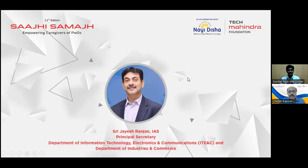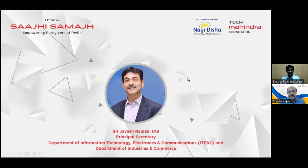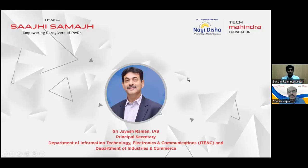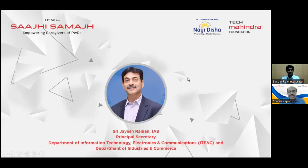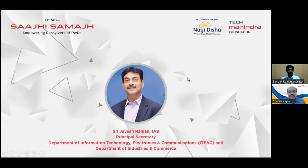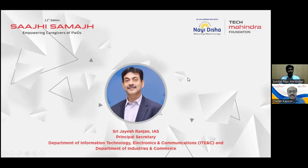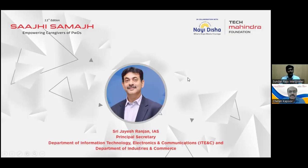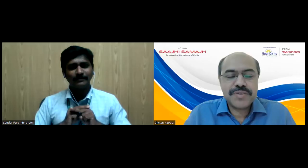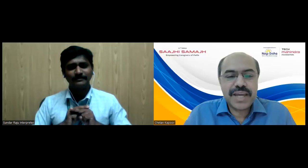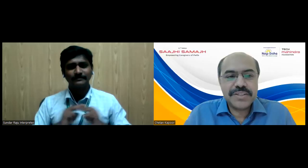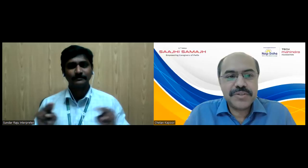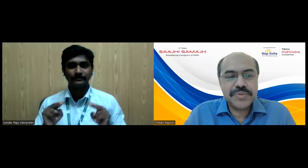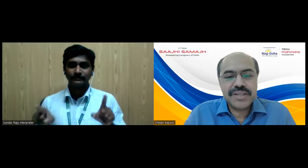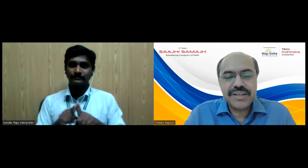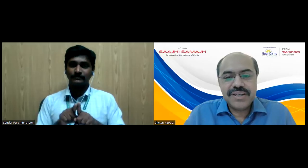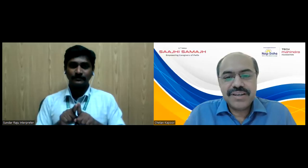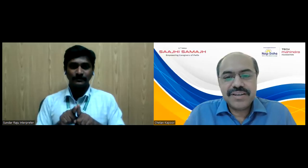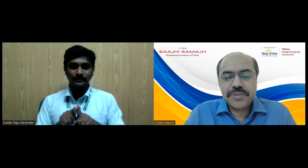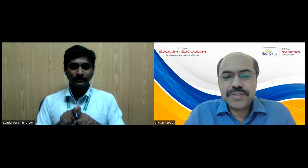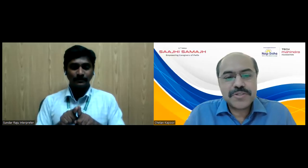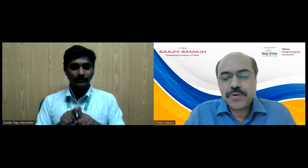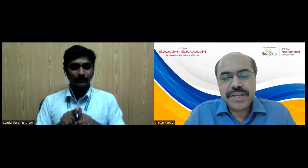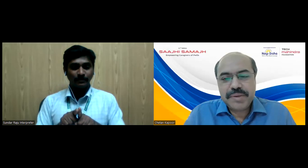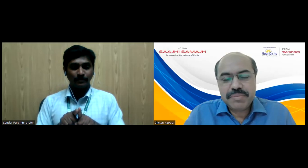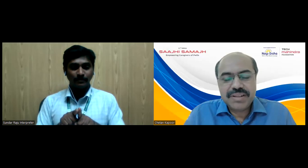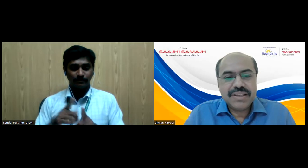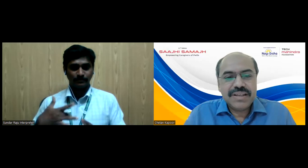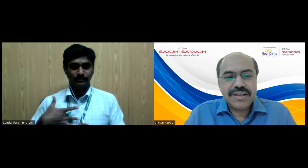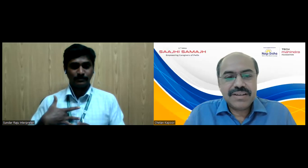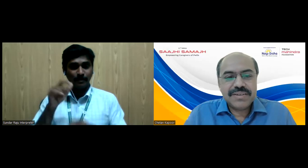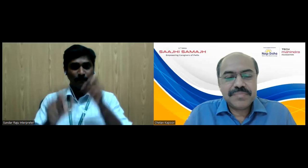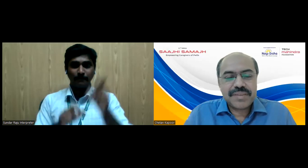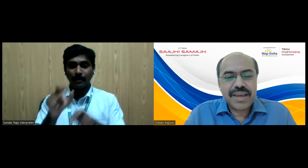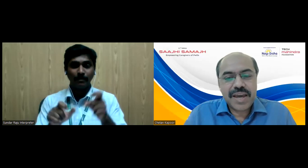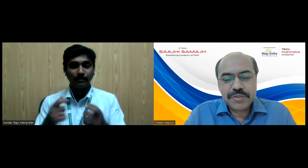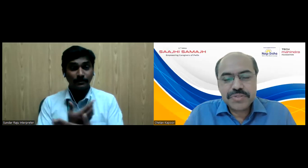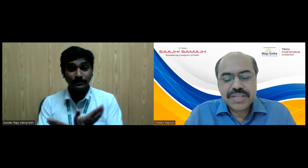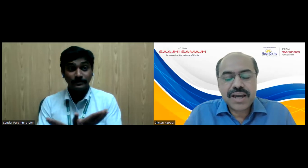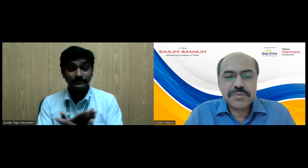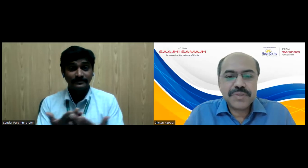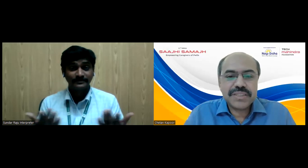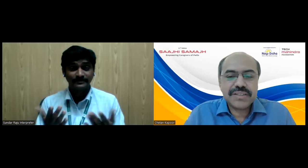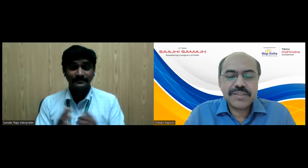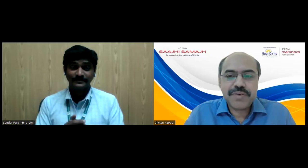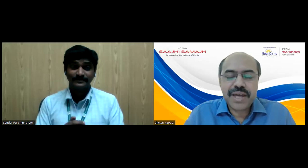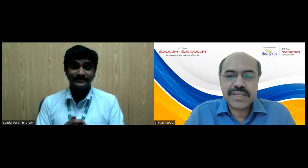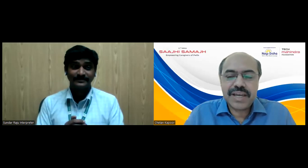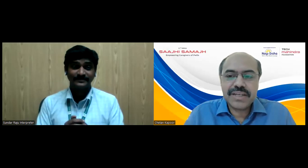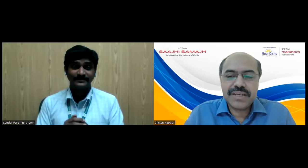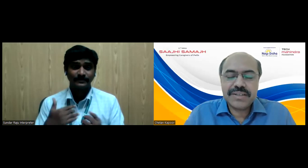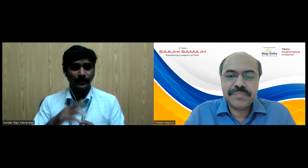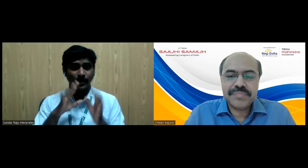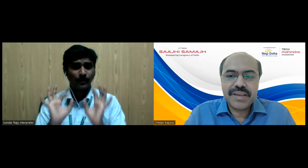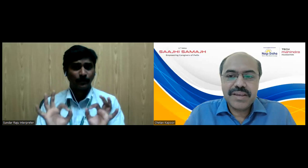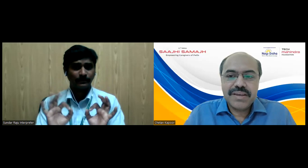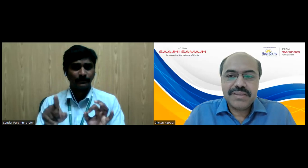filled with a huge sense of gratitude towards so many people. I have to start with the fact